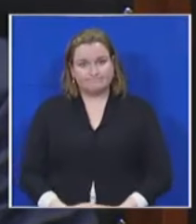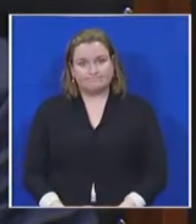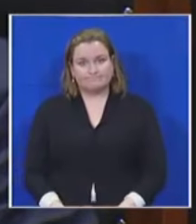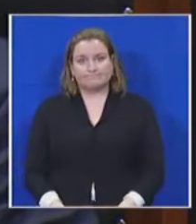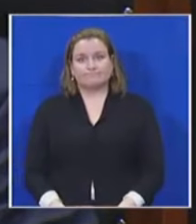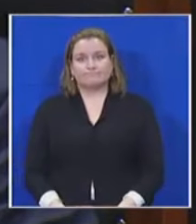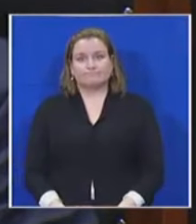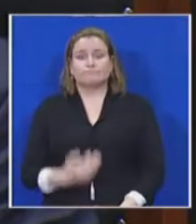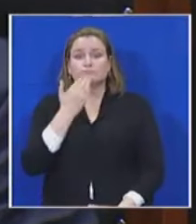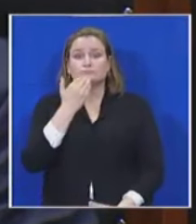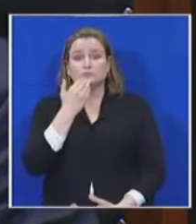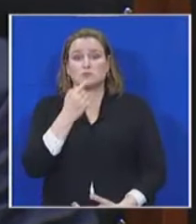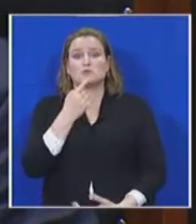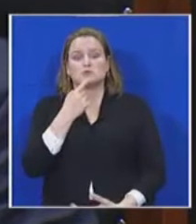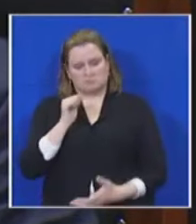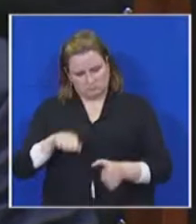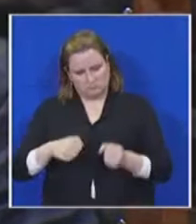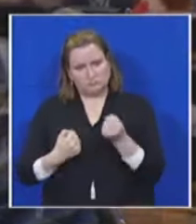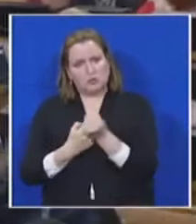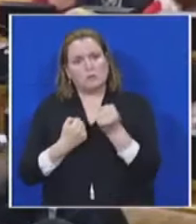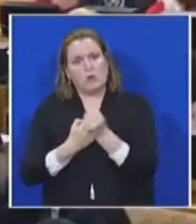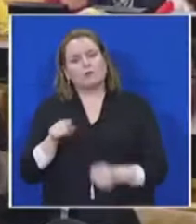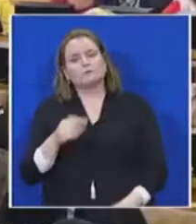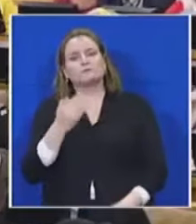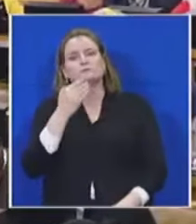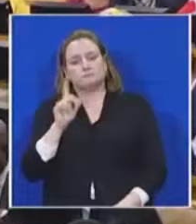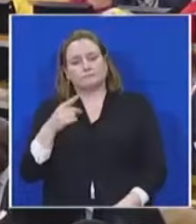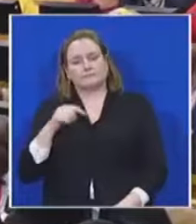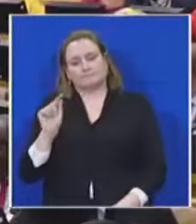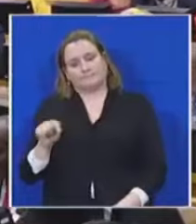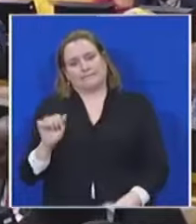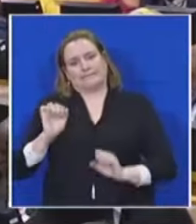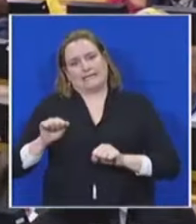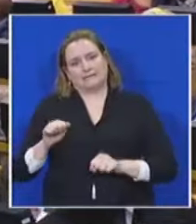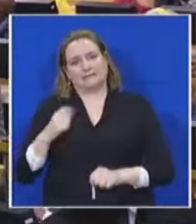Those in favor of the motion should press the yes button.